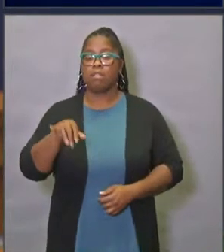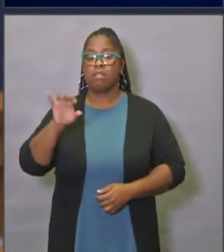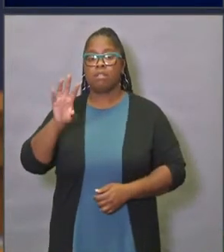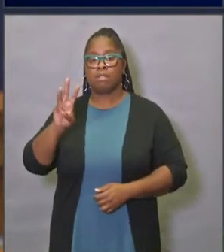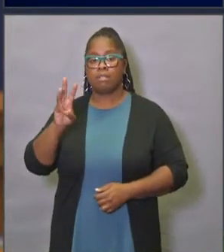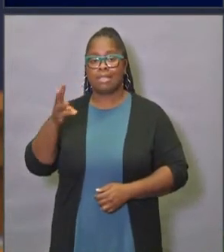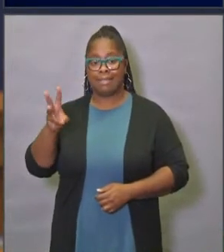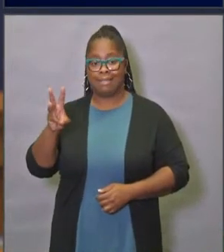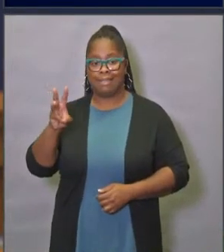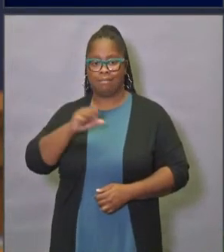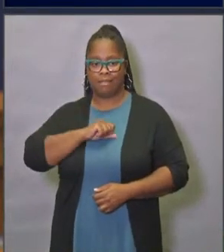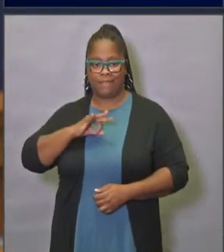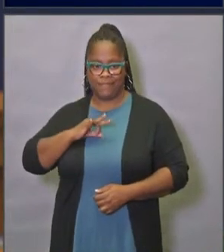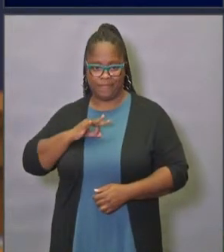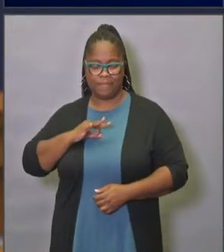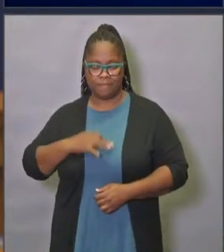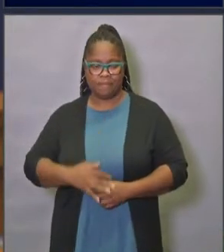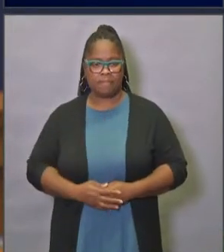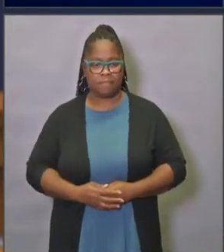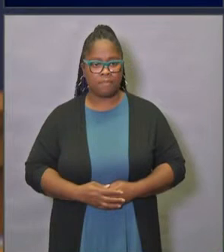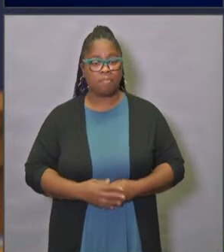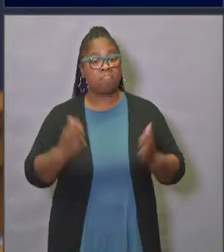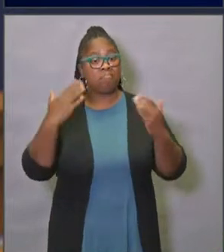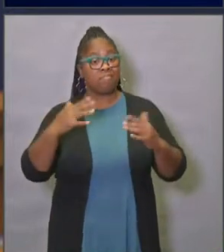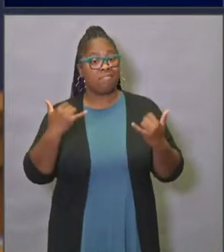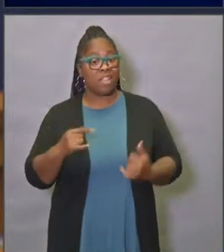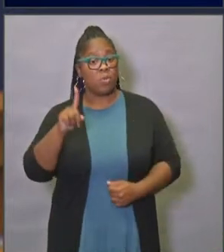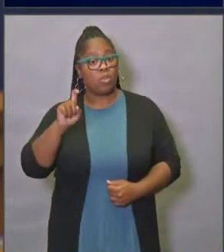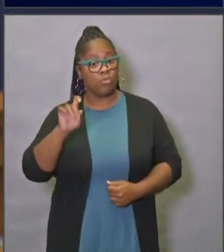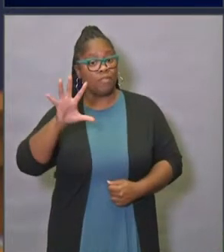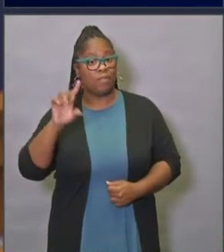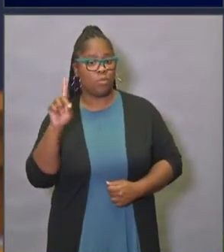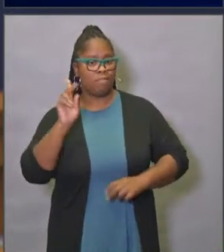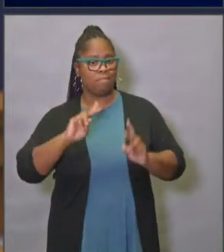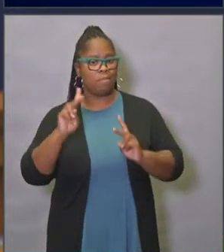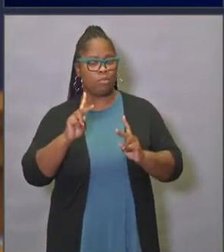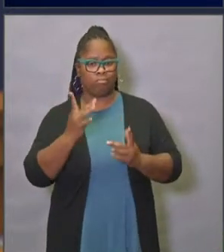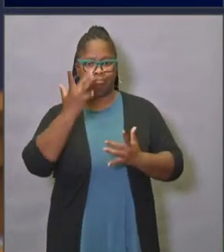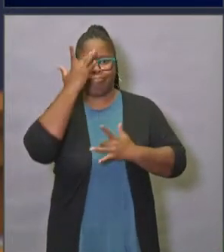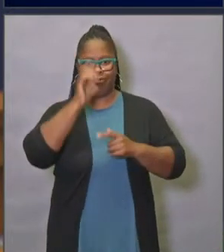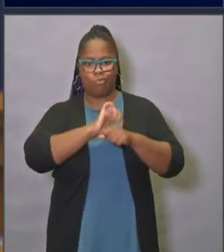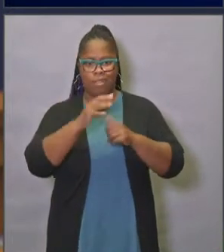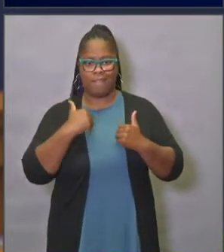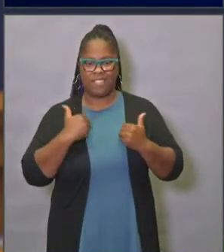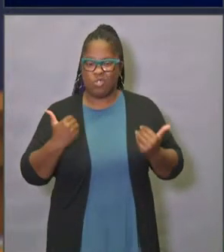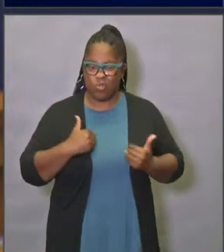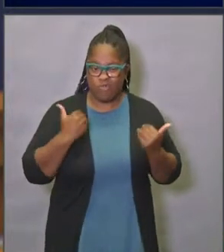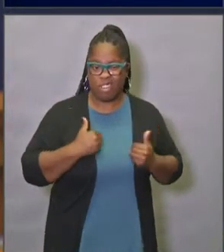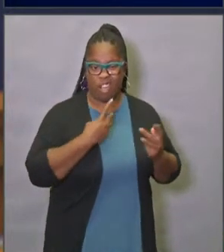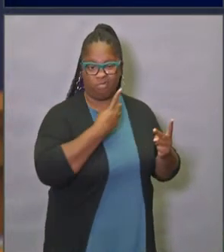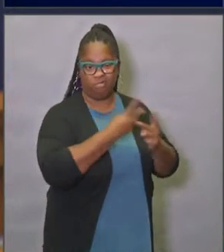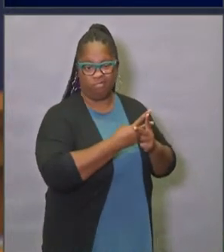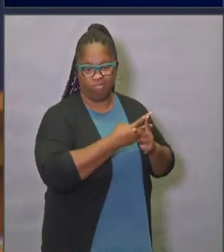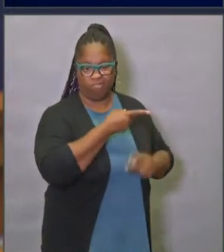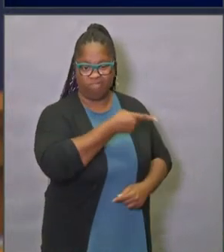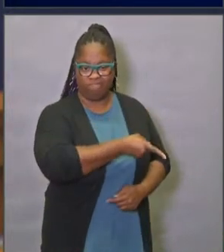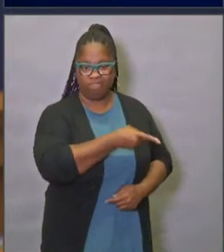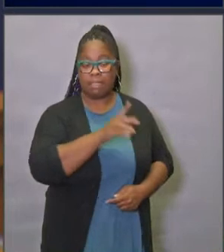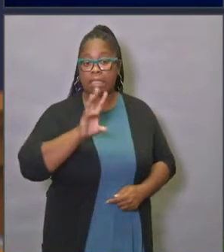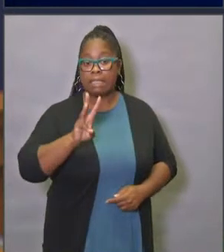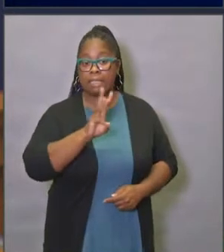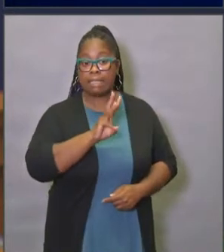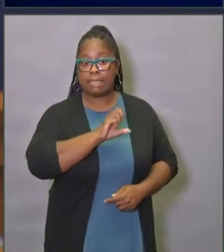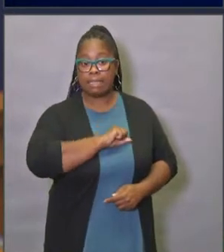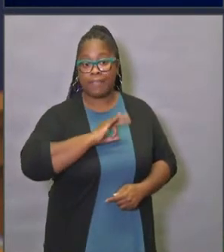and 16 among staff. And we now have 151 cases at the juvenile facilities, 66